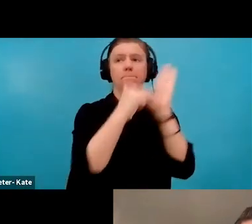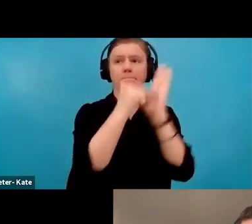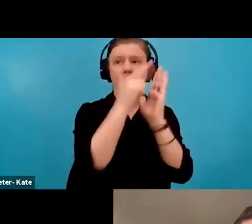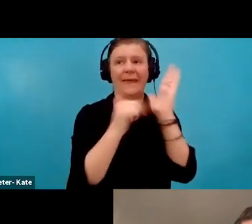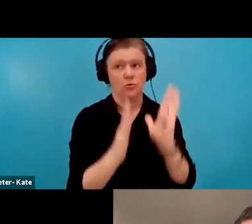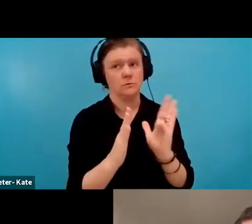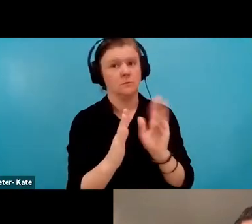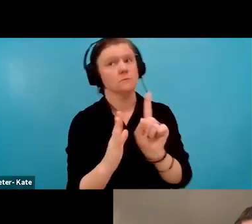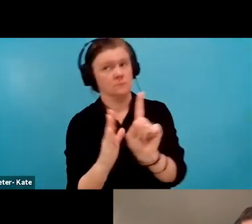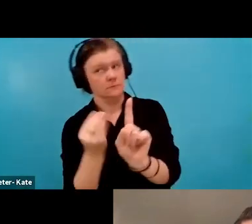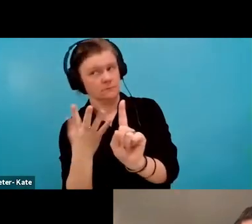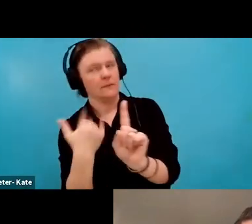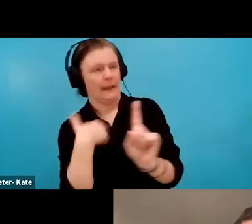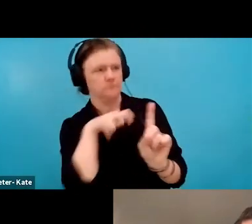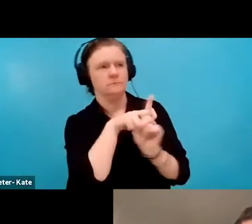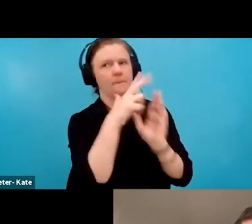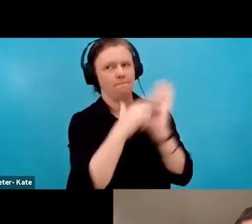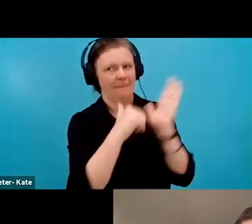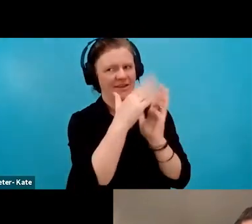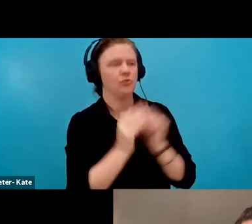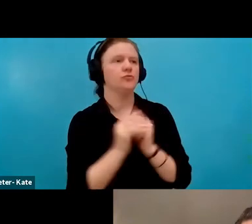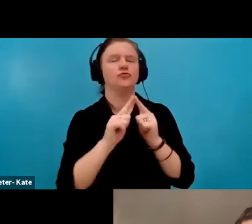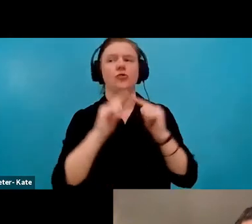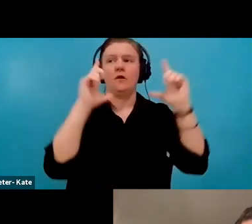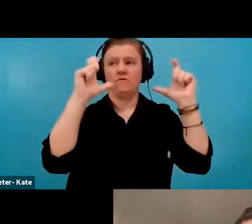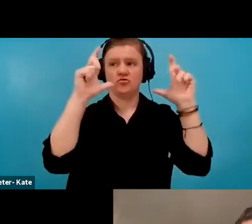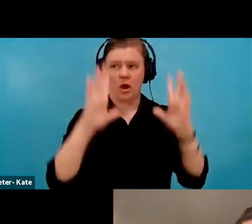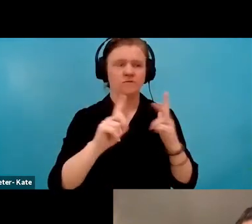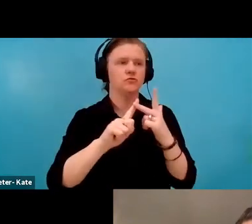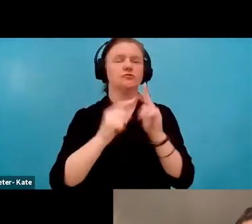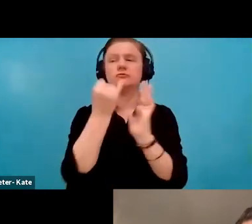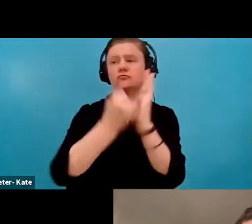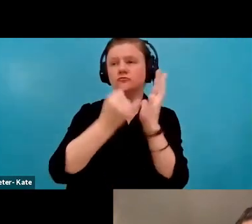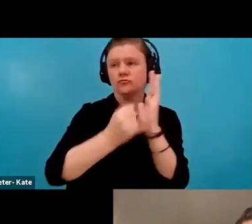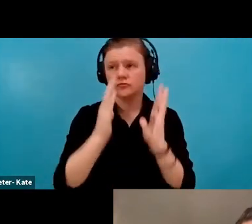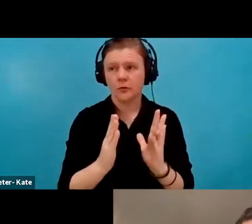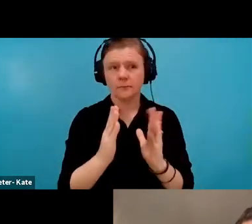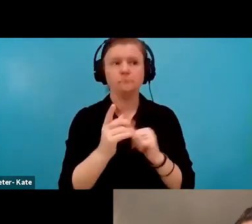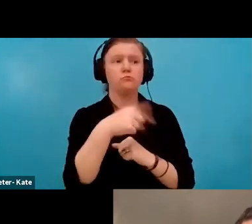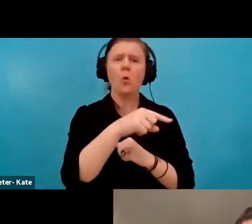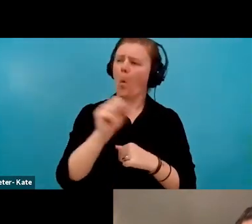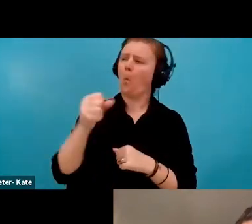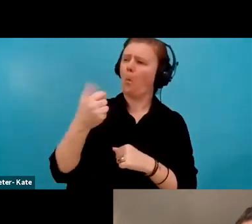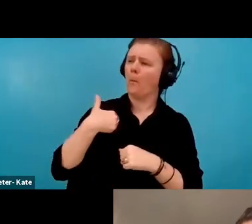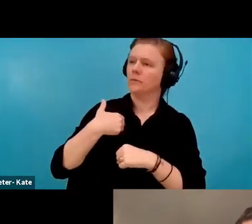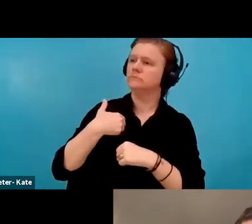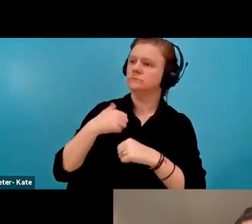I have, by the way, talked to painters, photographers, cartoonists, who have made their work accessible.